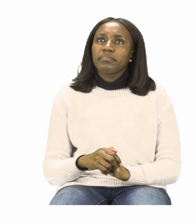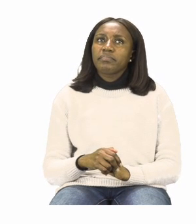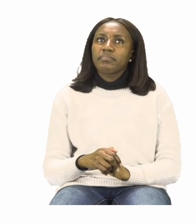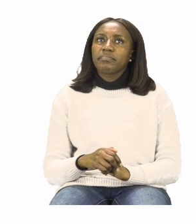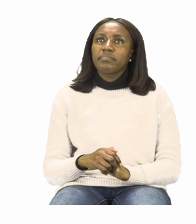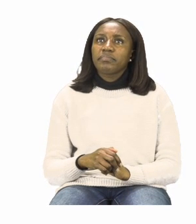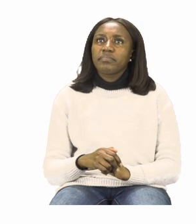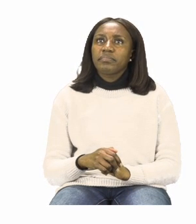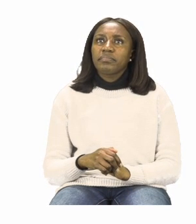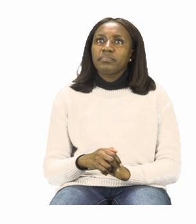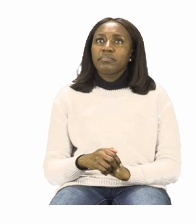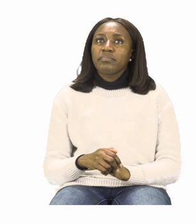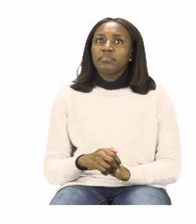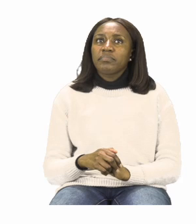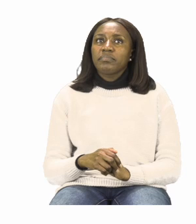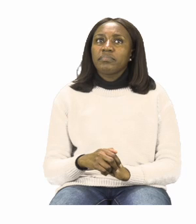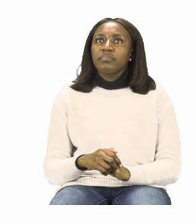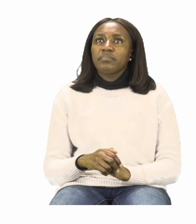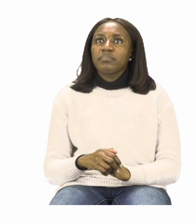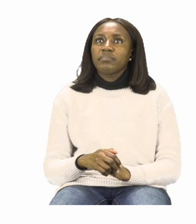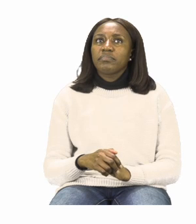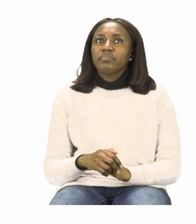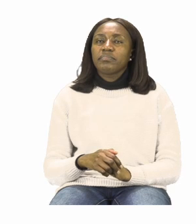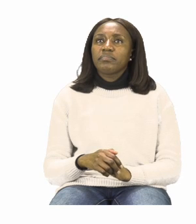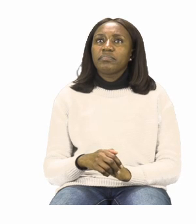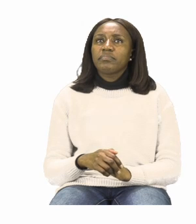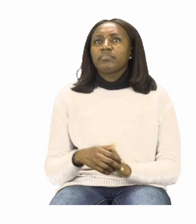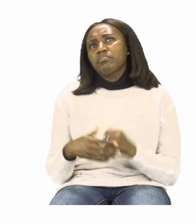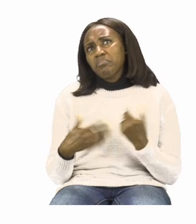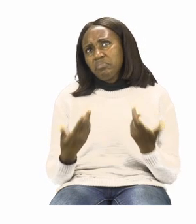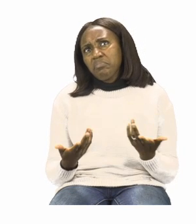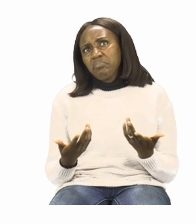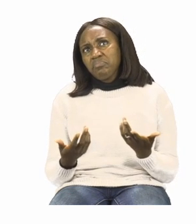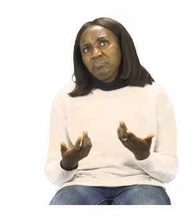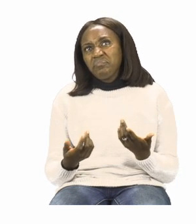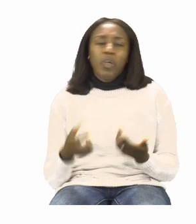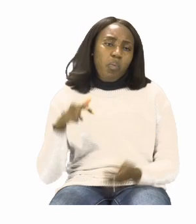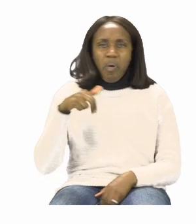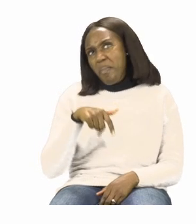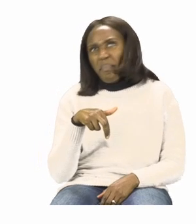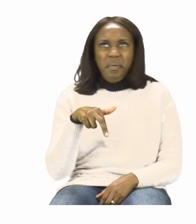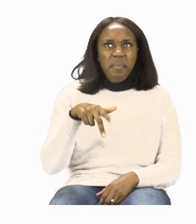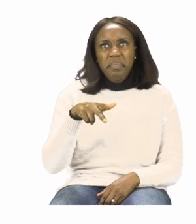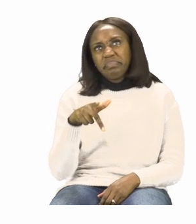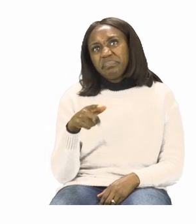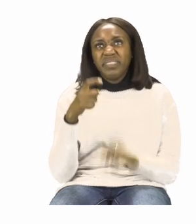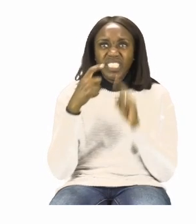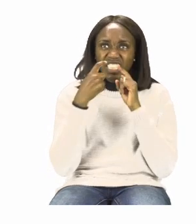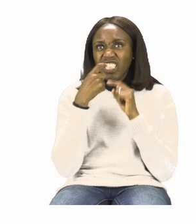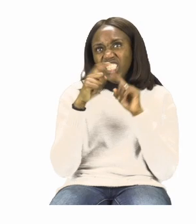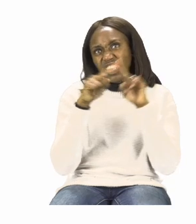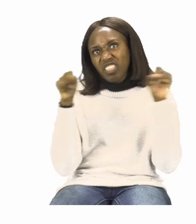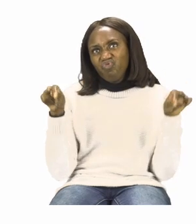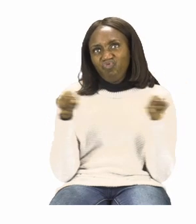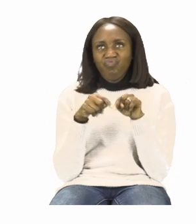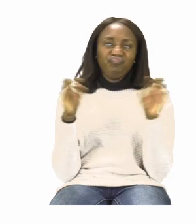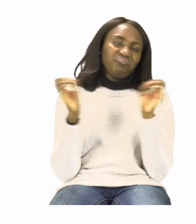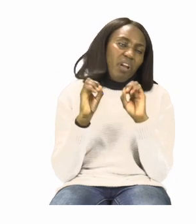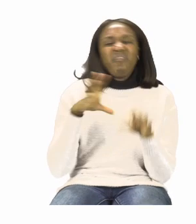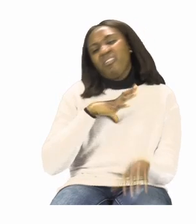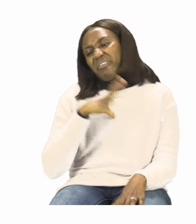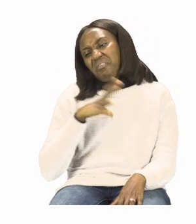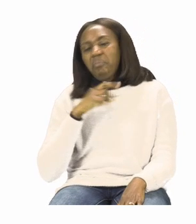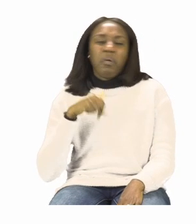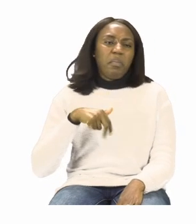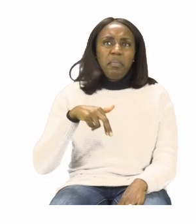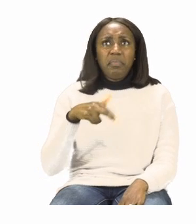Or are you going to cross the road on a place where there are no white lines or where there